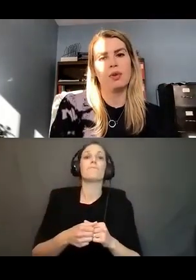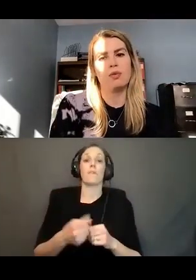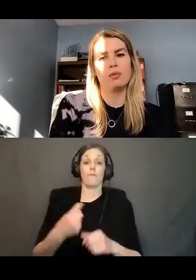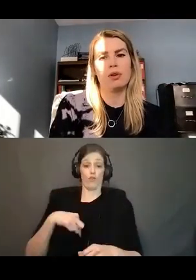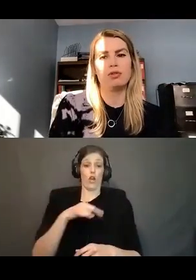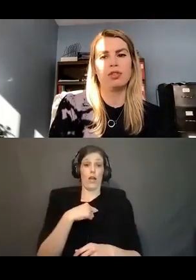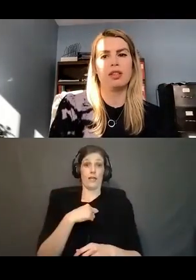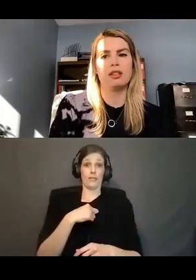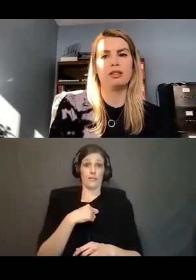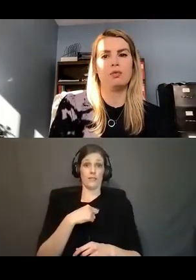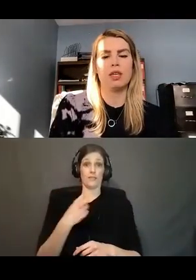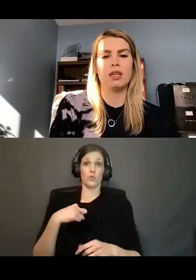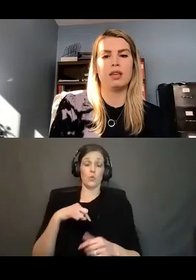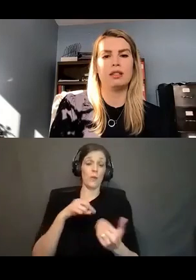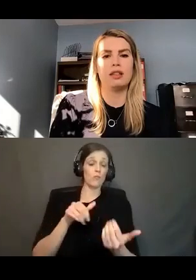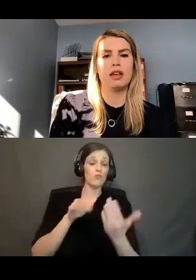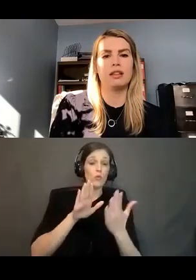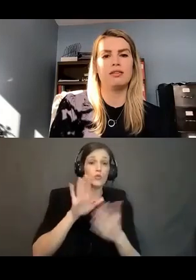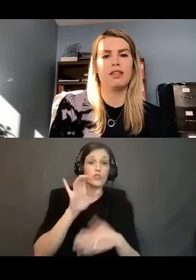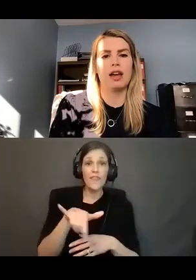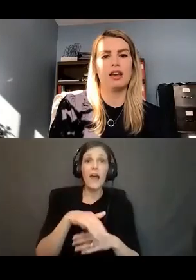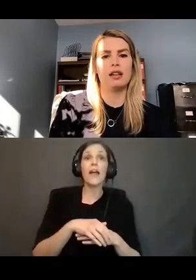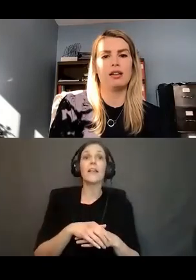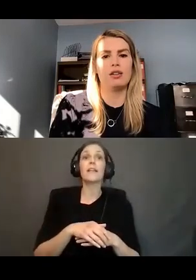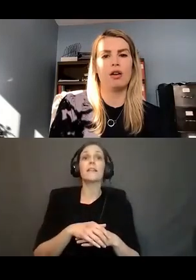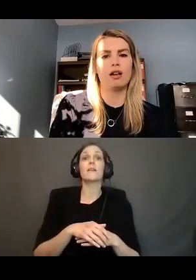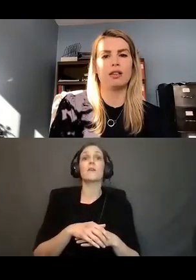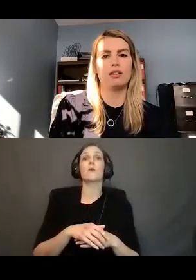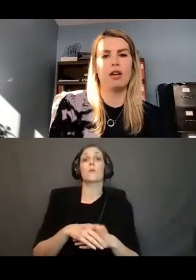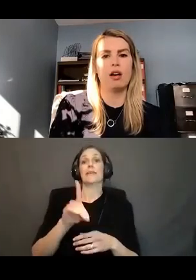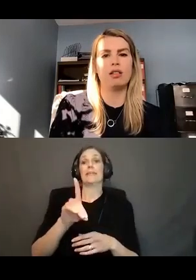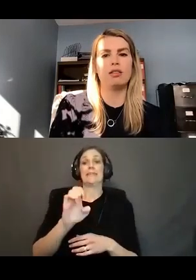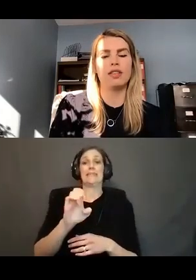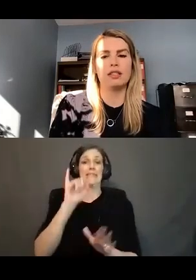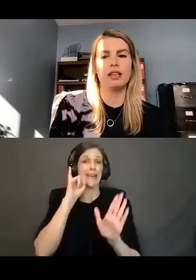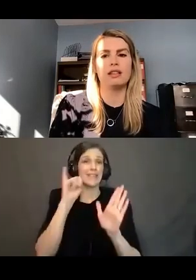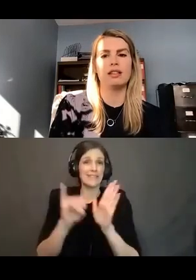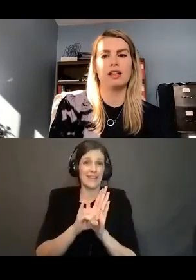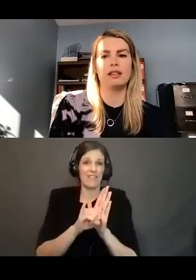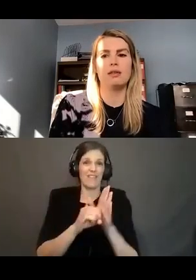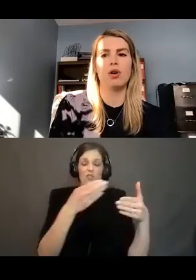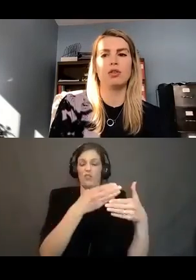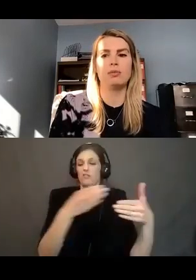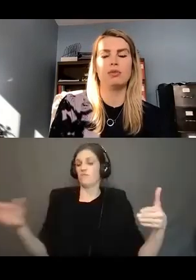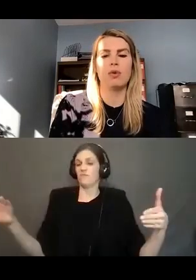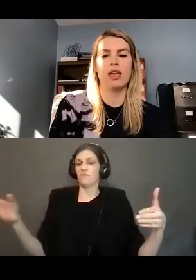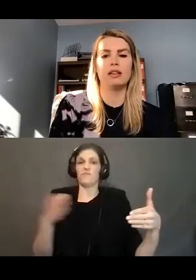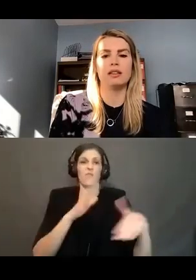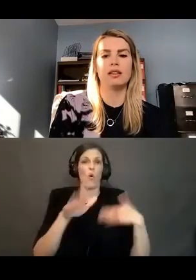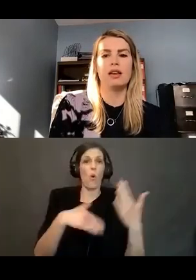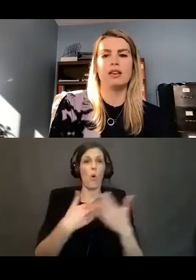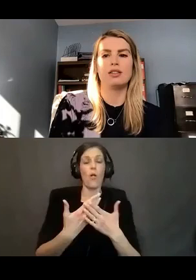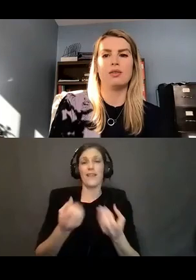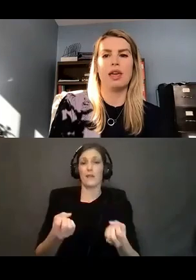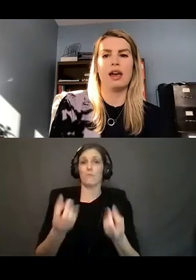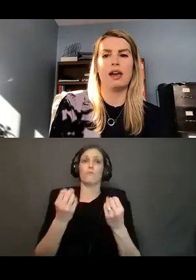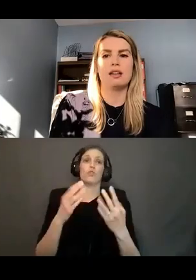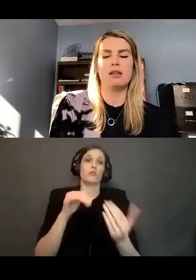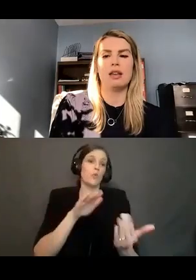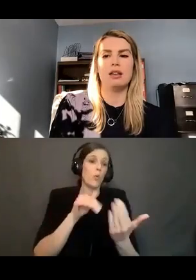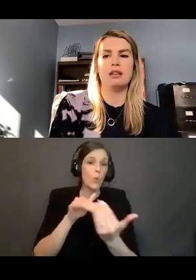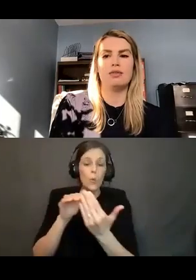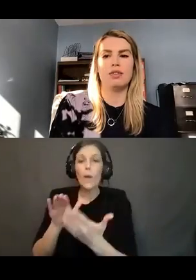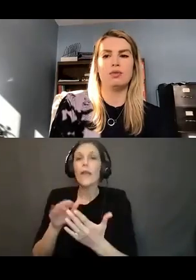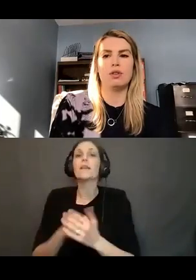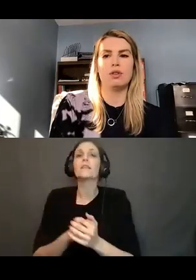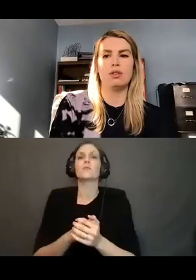as we were approaching this, we de-identified across all of these data sets in multiple ways so that